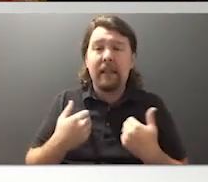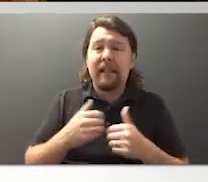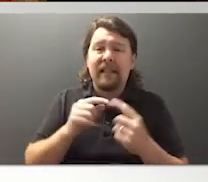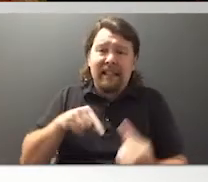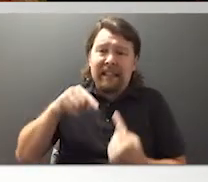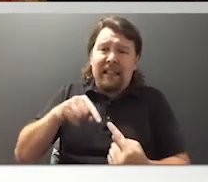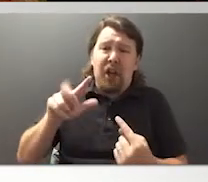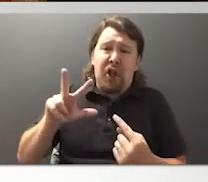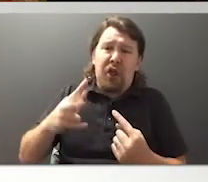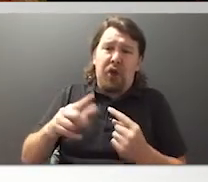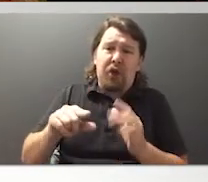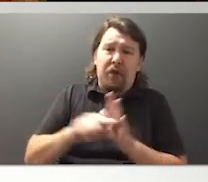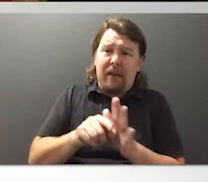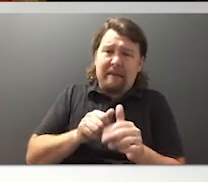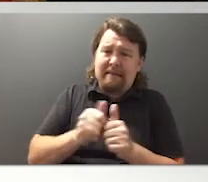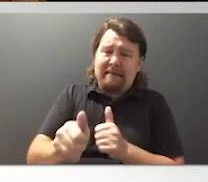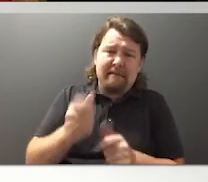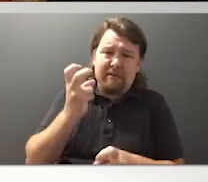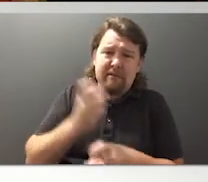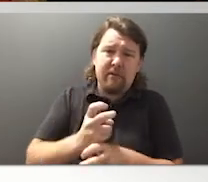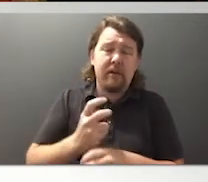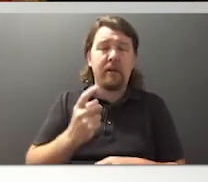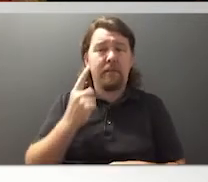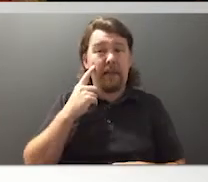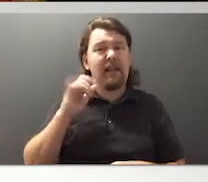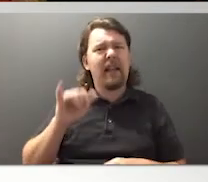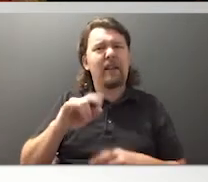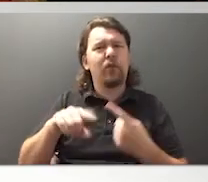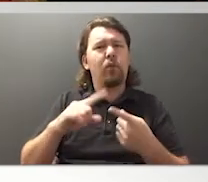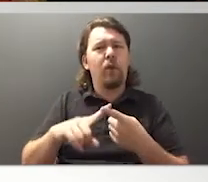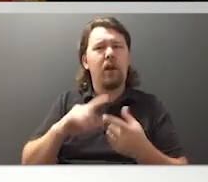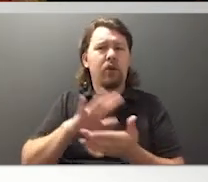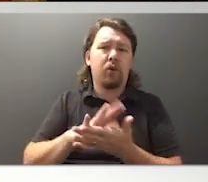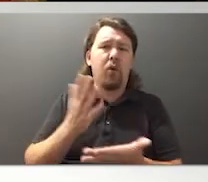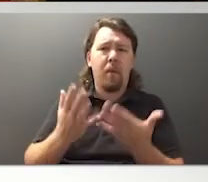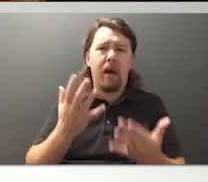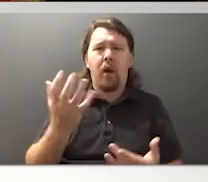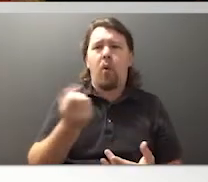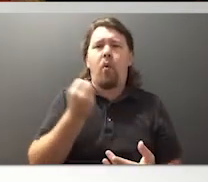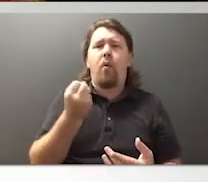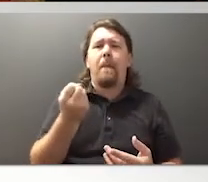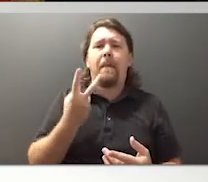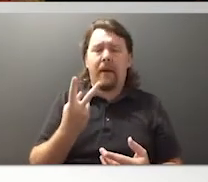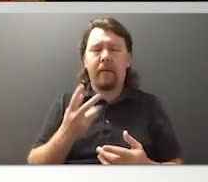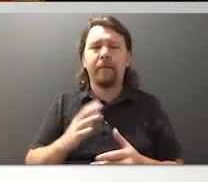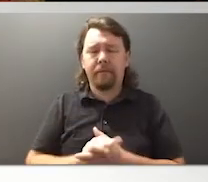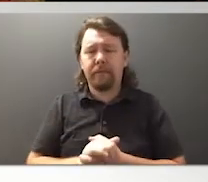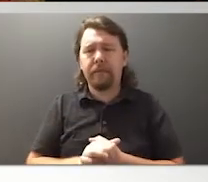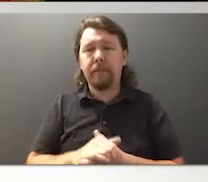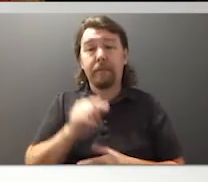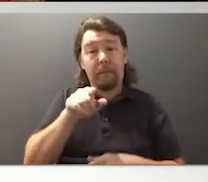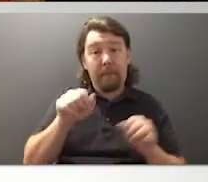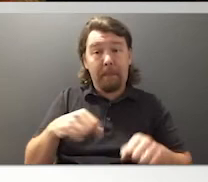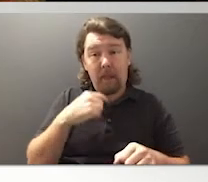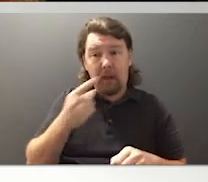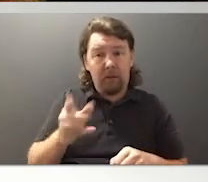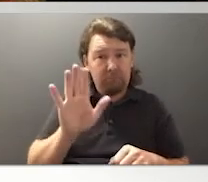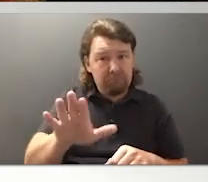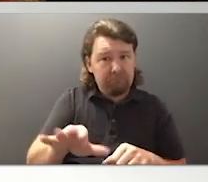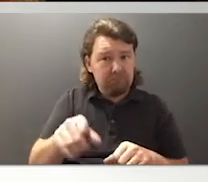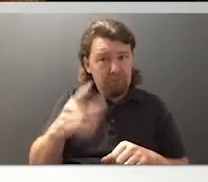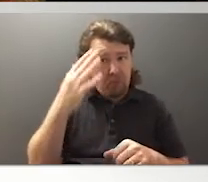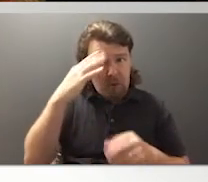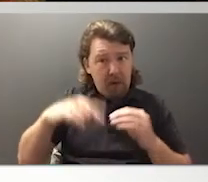know that's a point in time where the school might hold a child back, then you can tell them about this reading